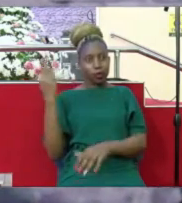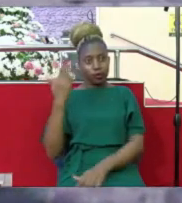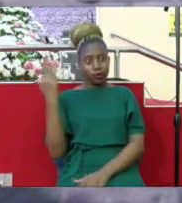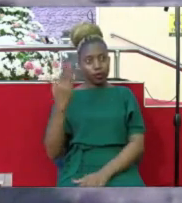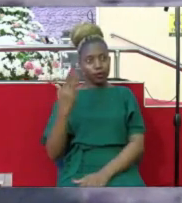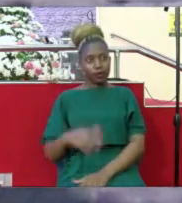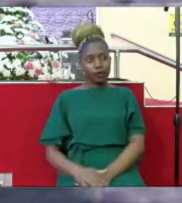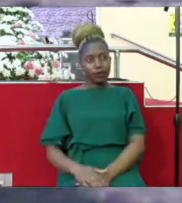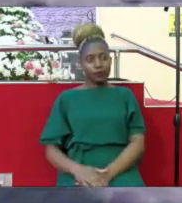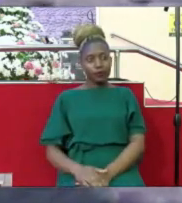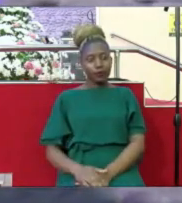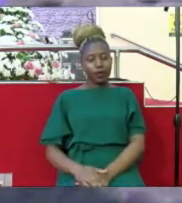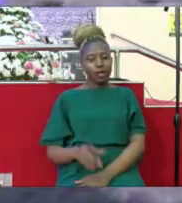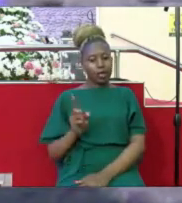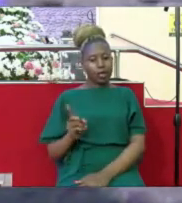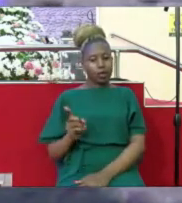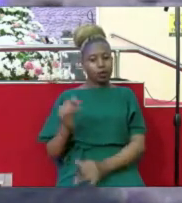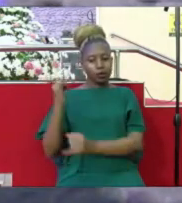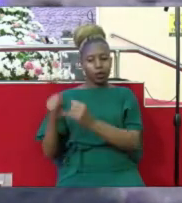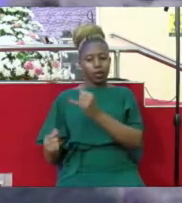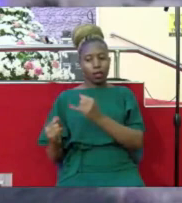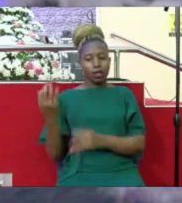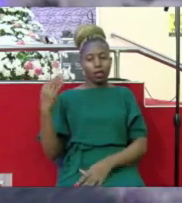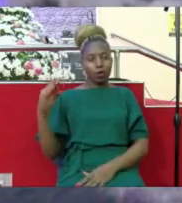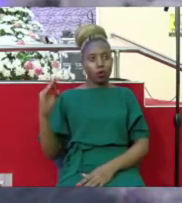It was the ending of a chapter